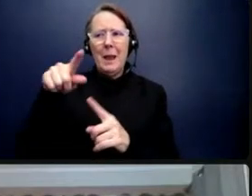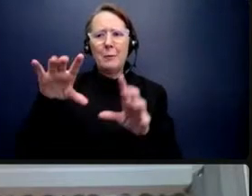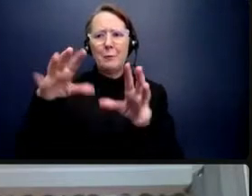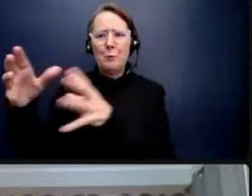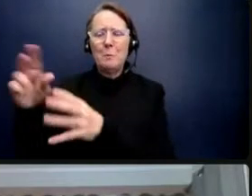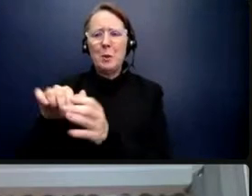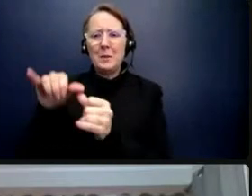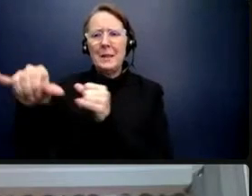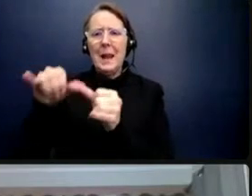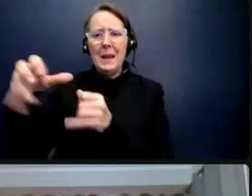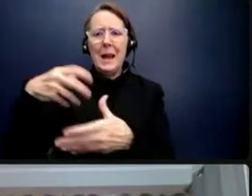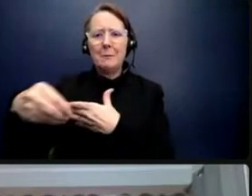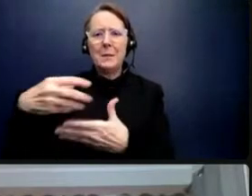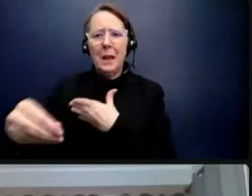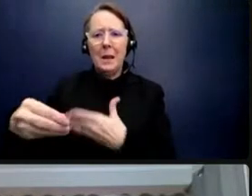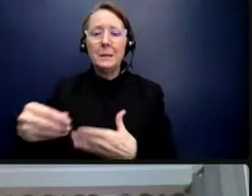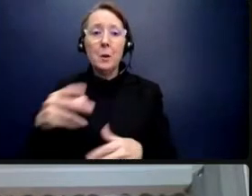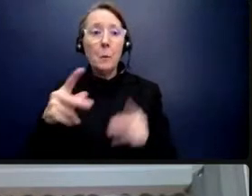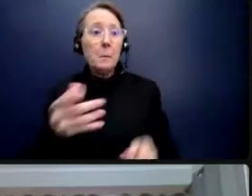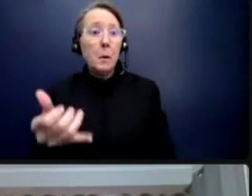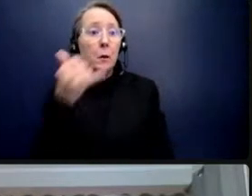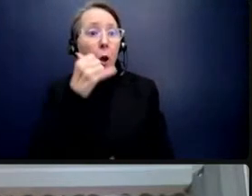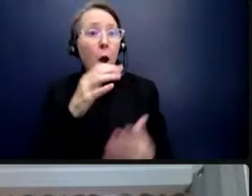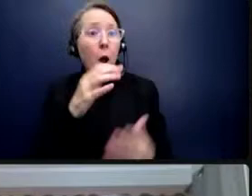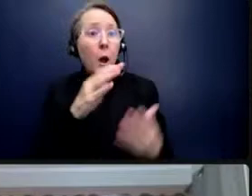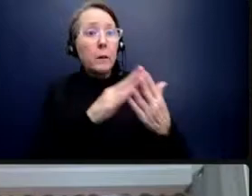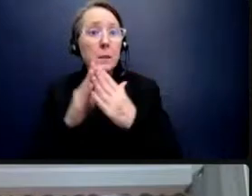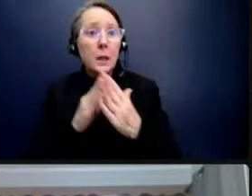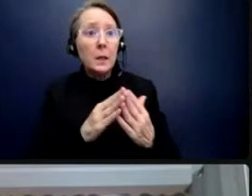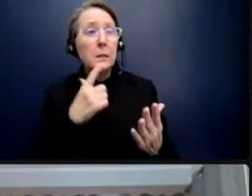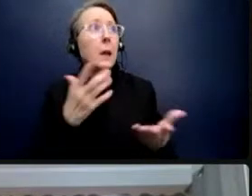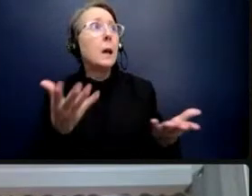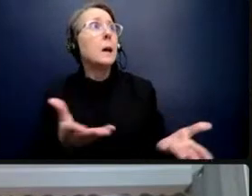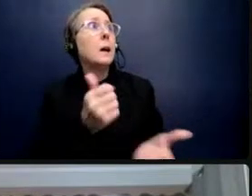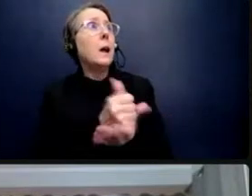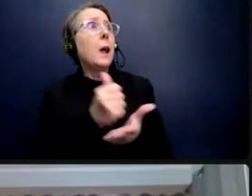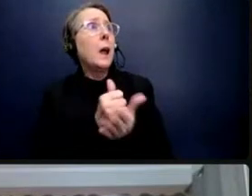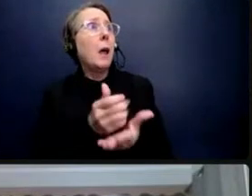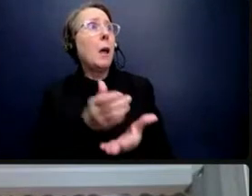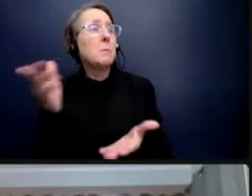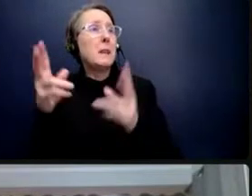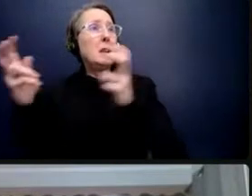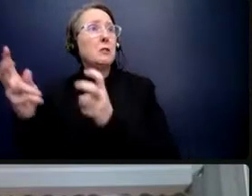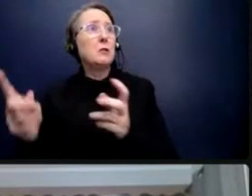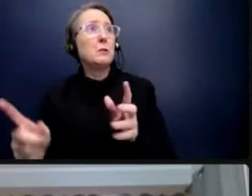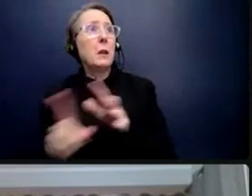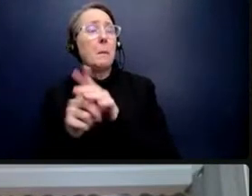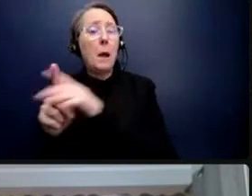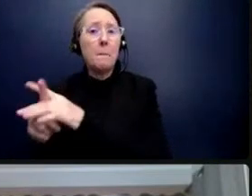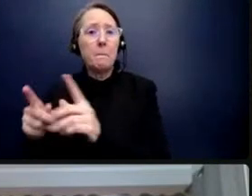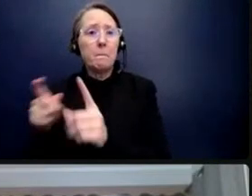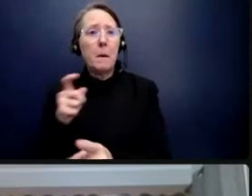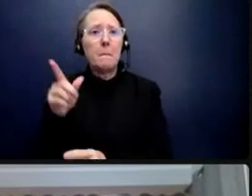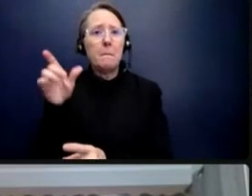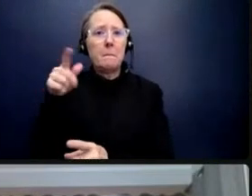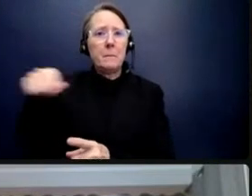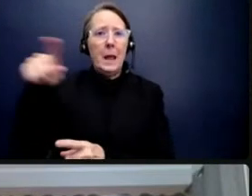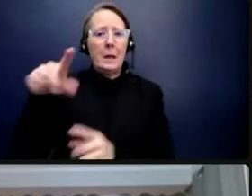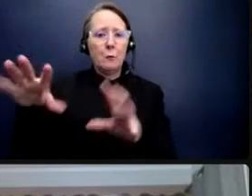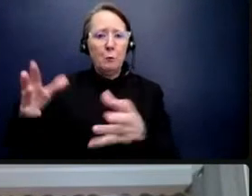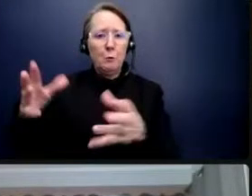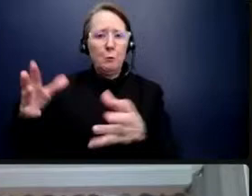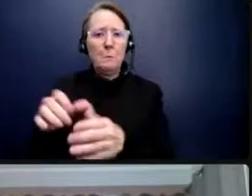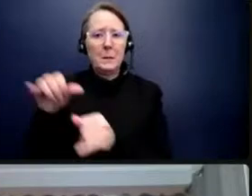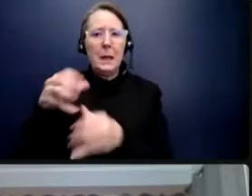And therefore people call the city to handle the issues that arise as a result. Okay.